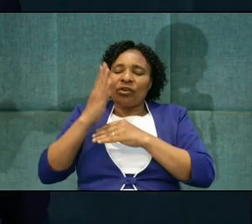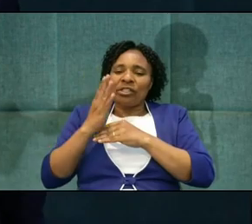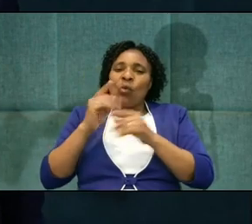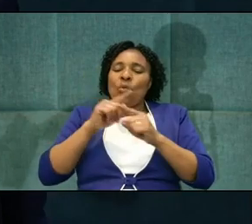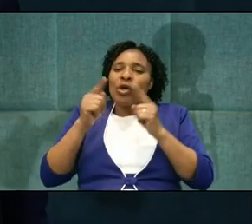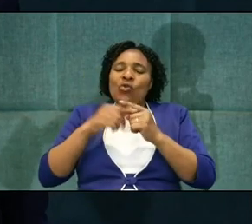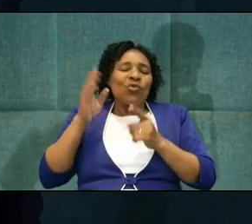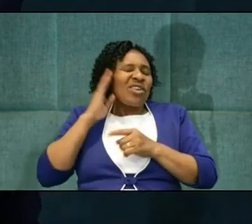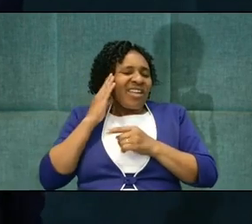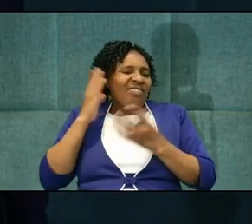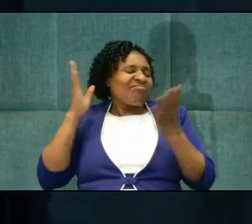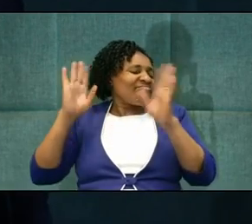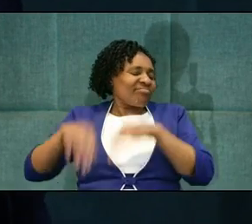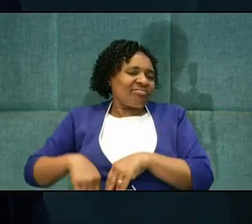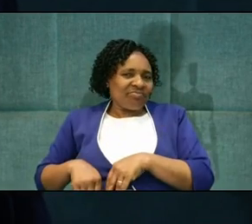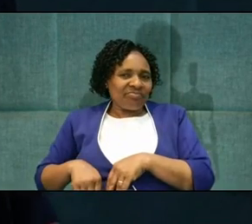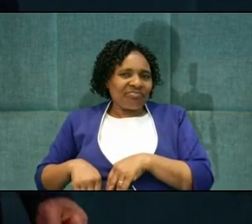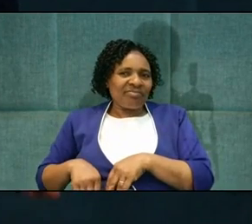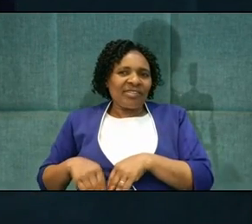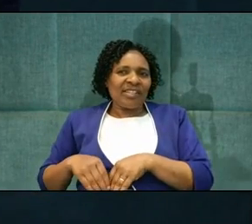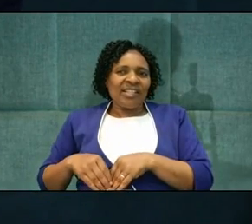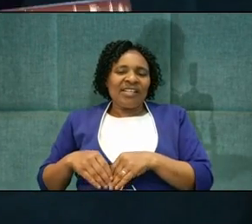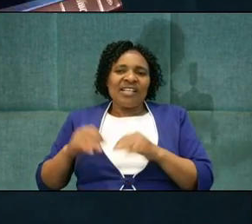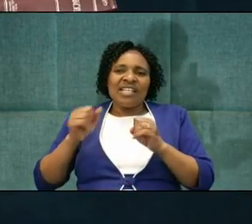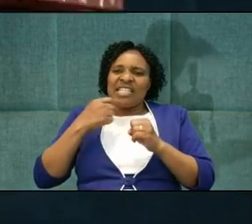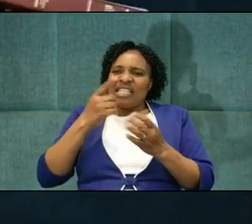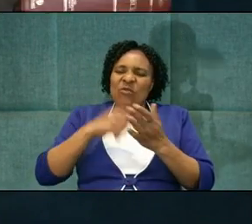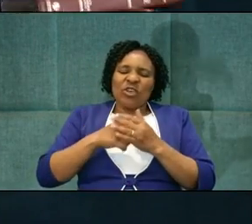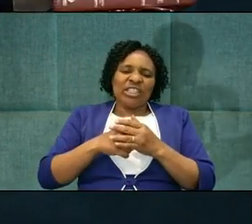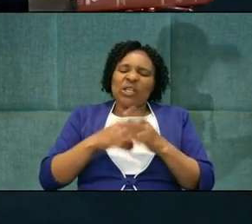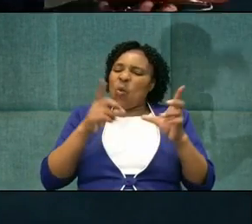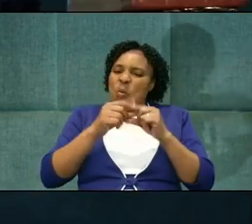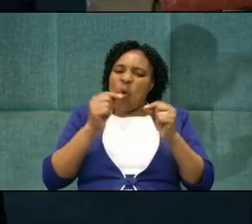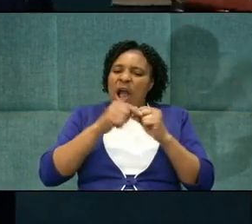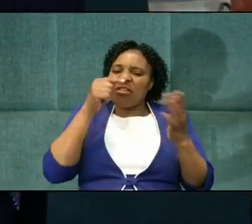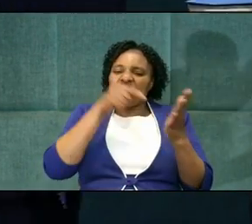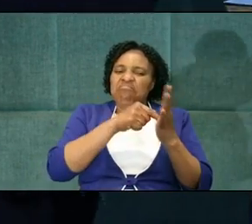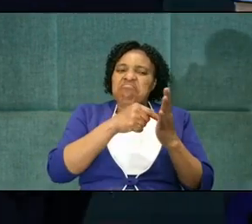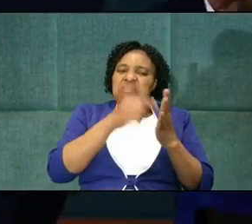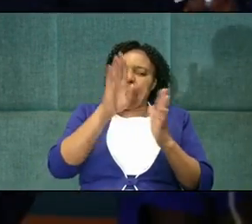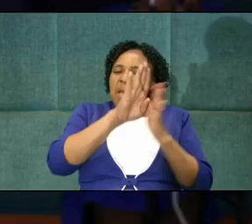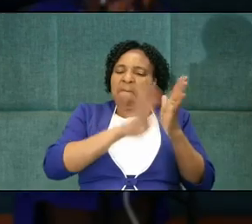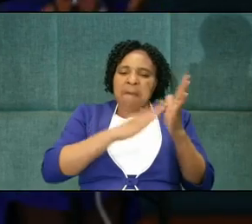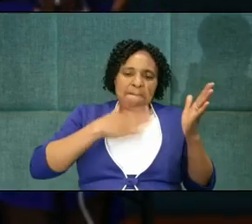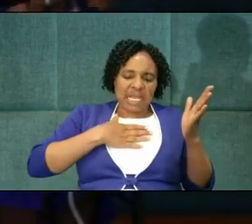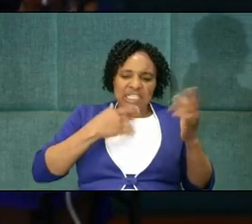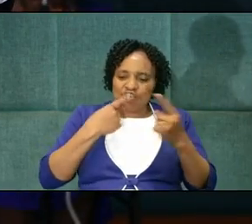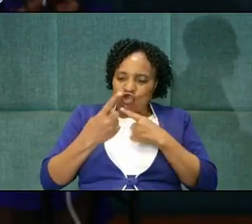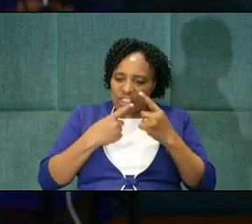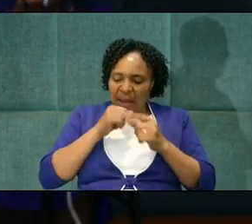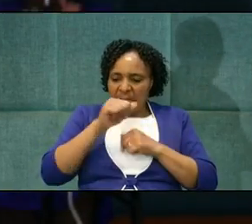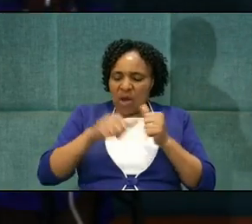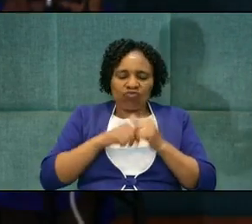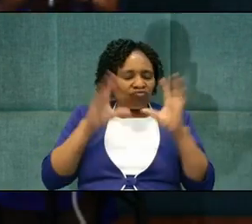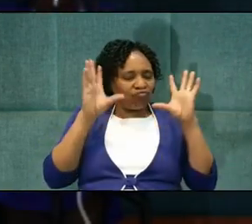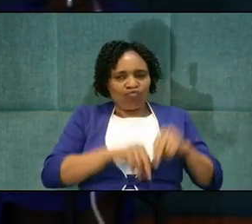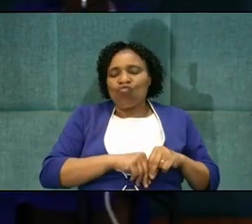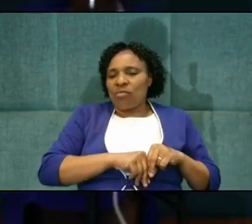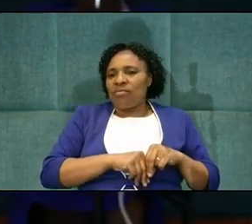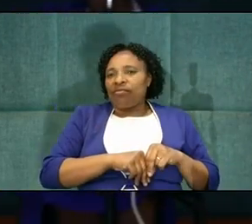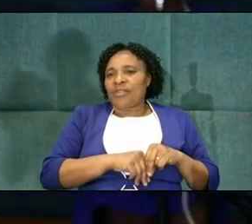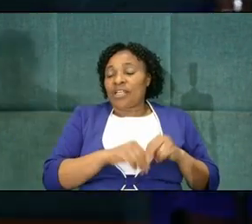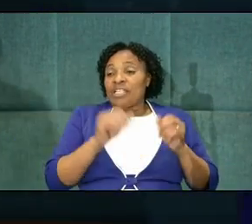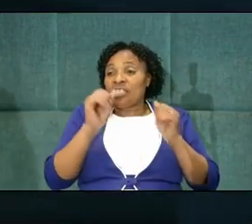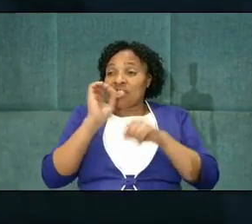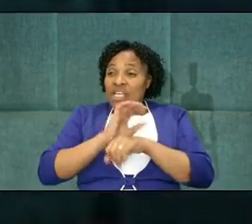rubbish from any pulpit, you can say, that's not what my Bible says. Is the church with me?